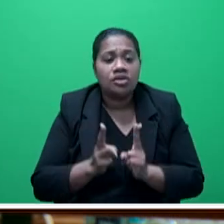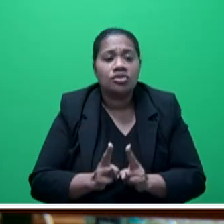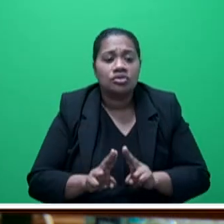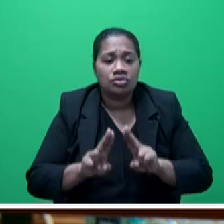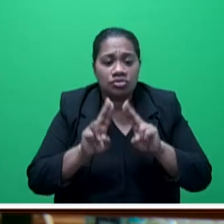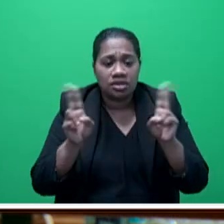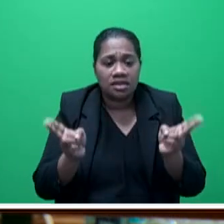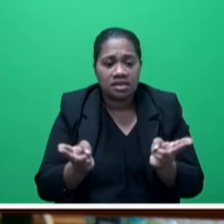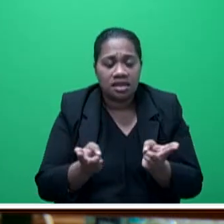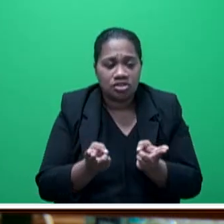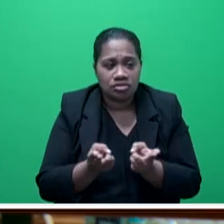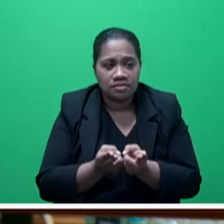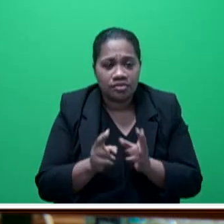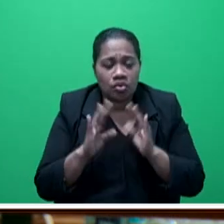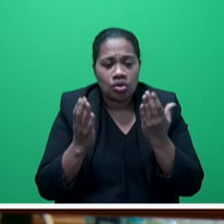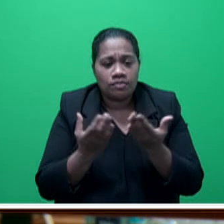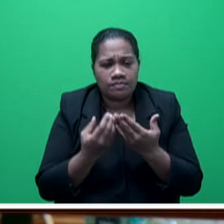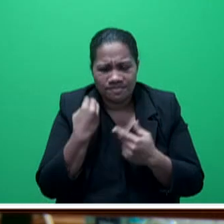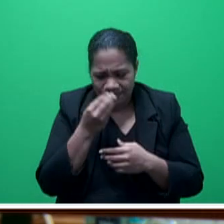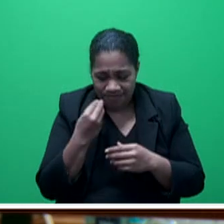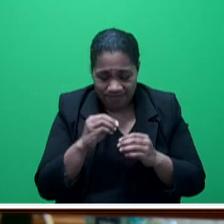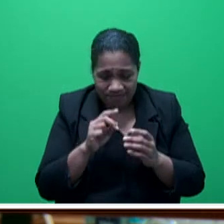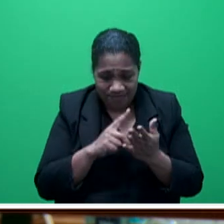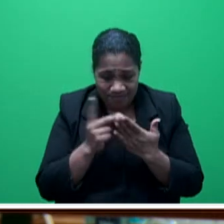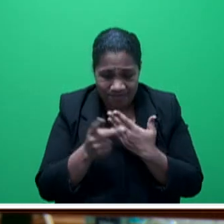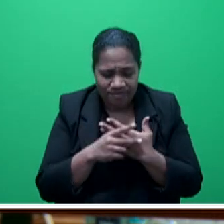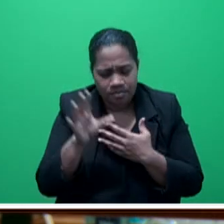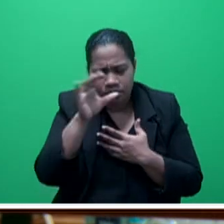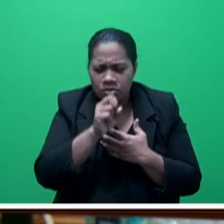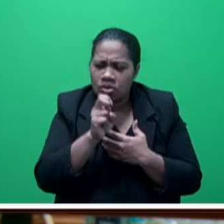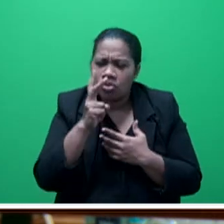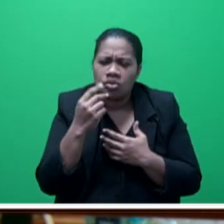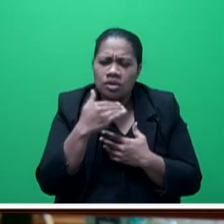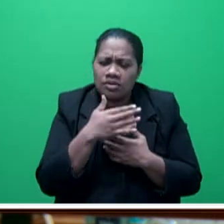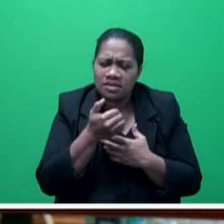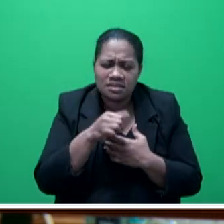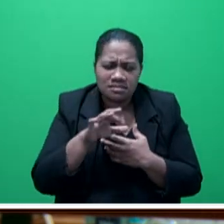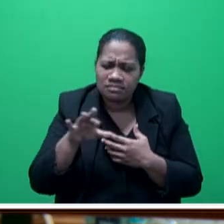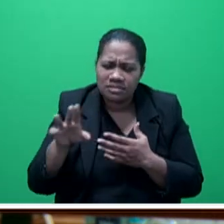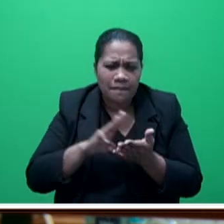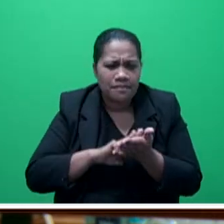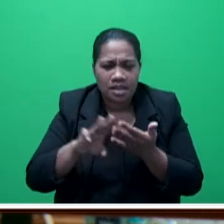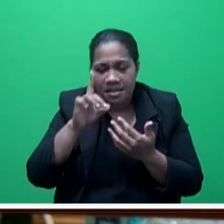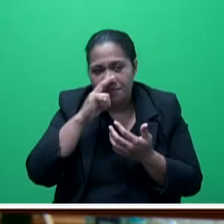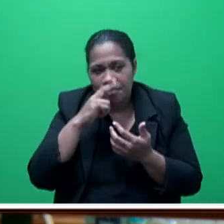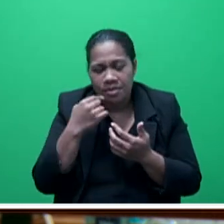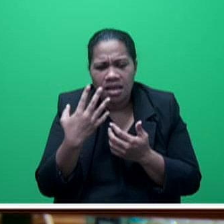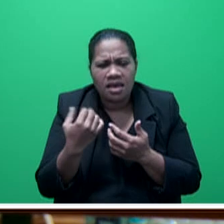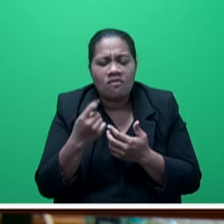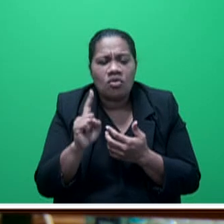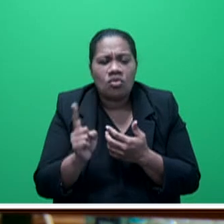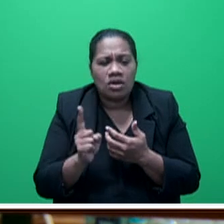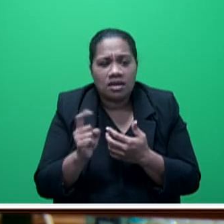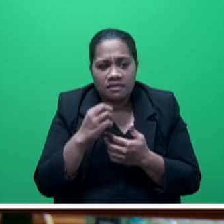Food Programme has warned that an estimated 265 million people could face acute food insecurity by the end